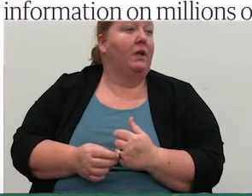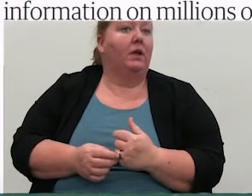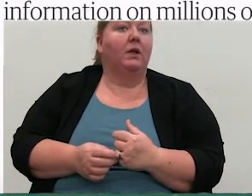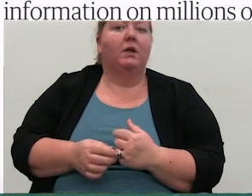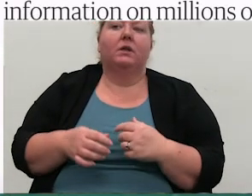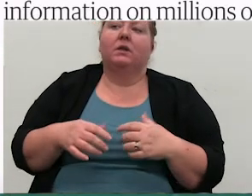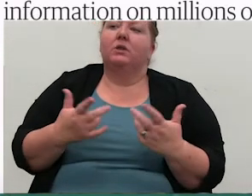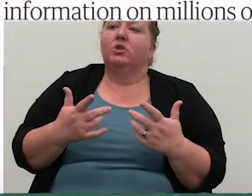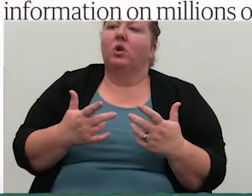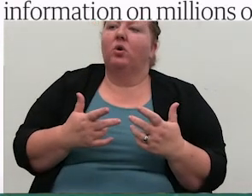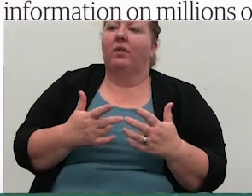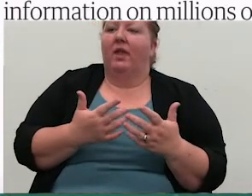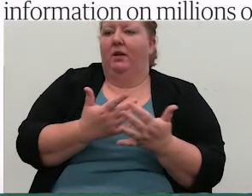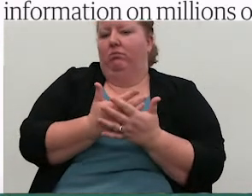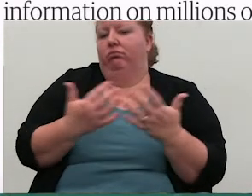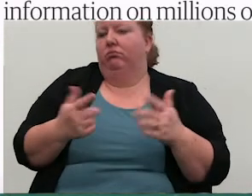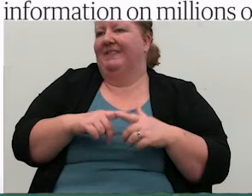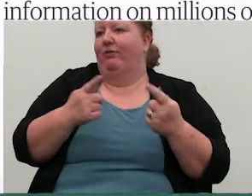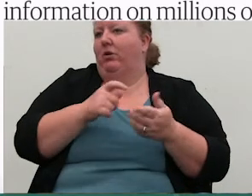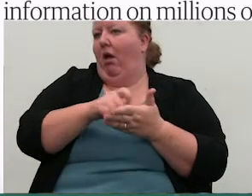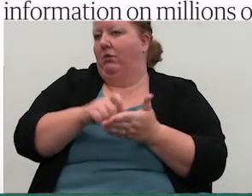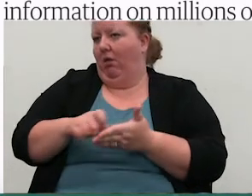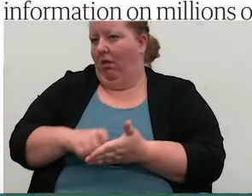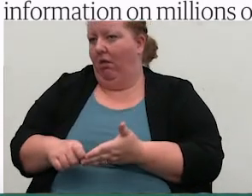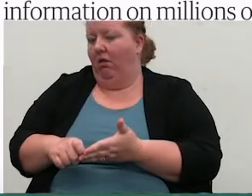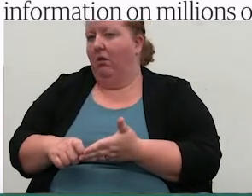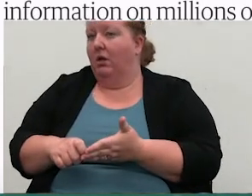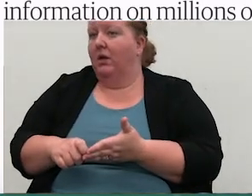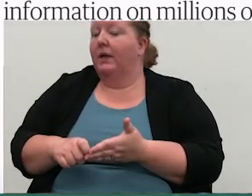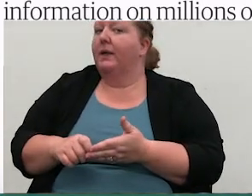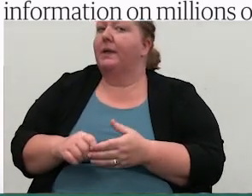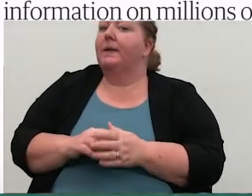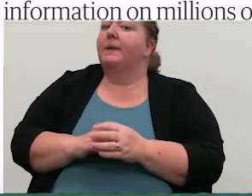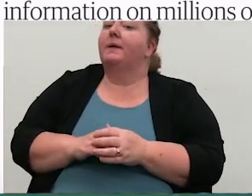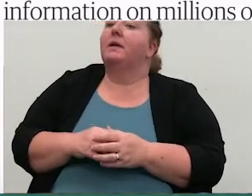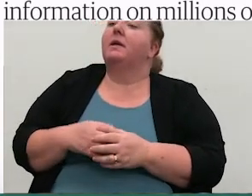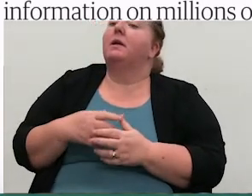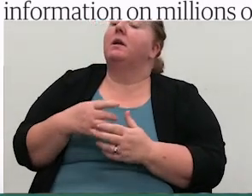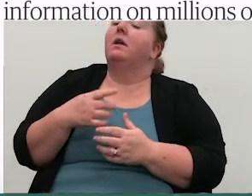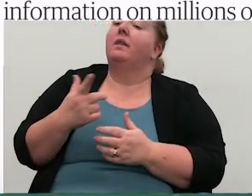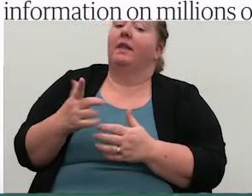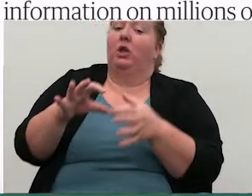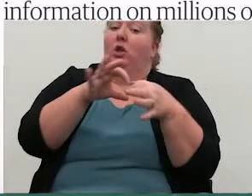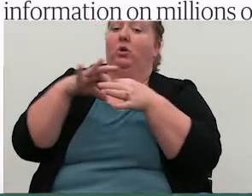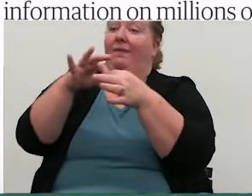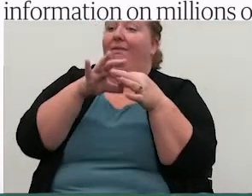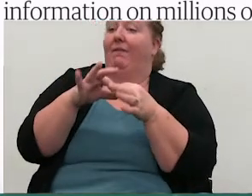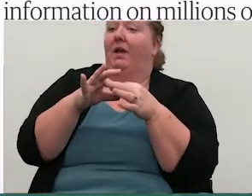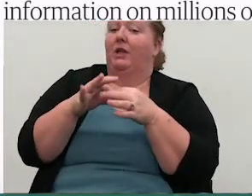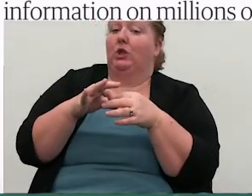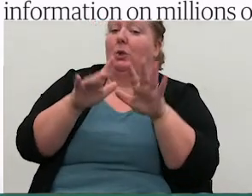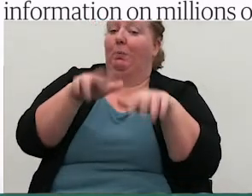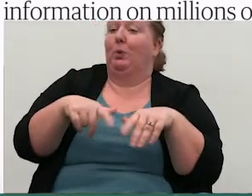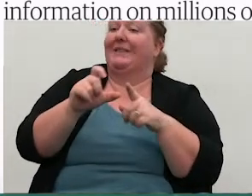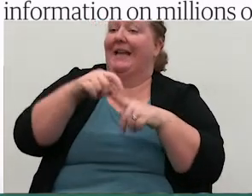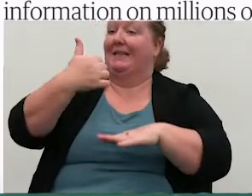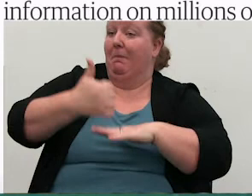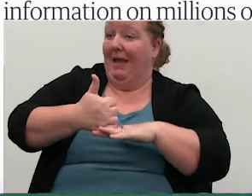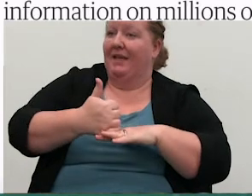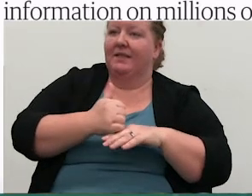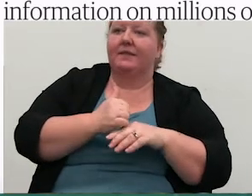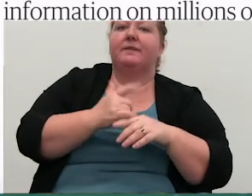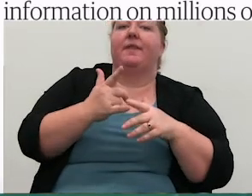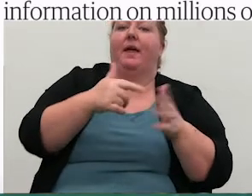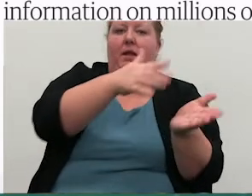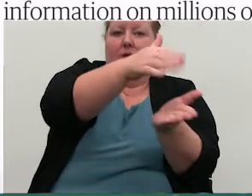they ran a whole series of articles basically, but the unified computer database that gathers and refines information on millions